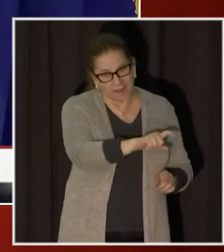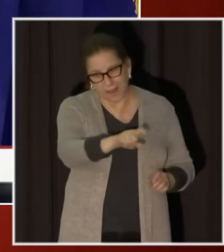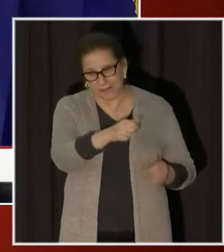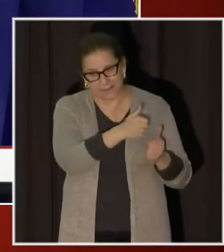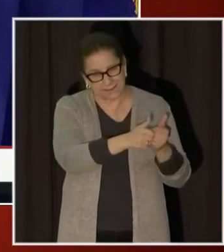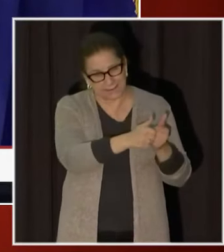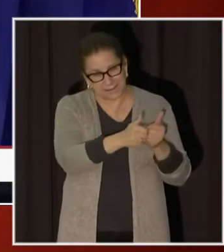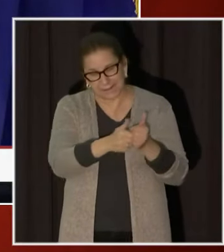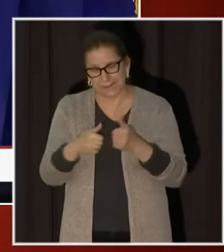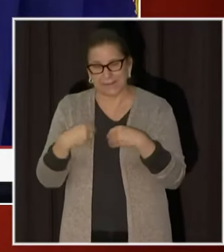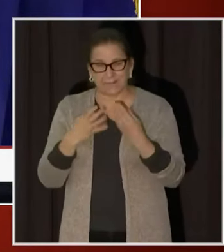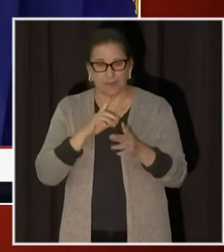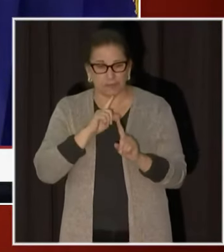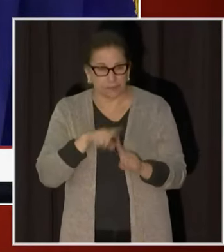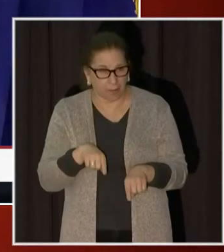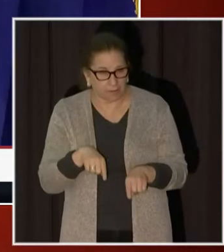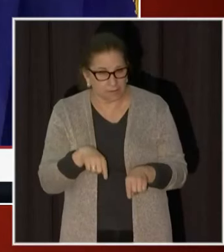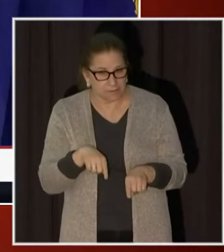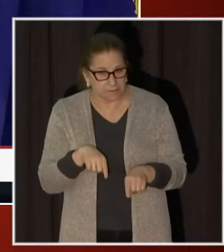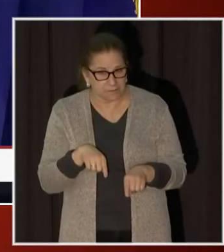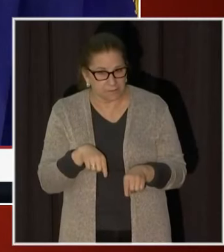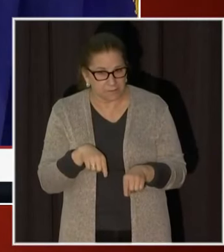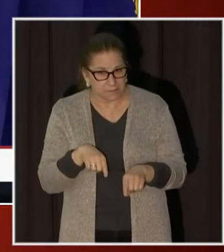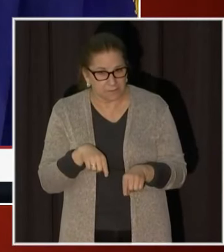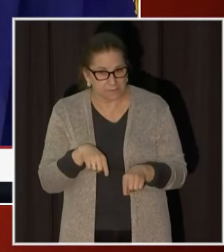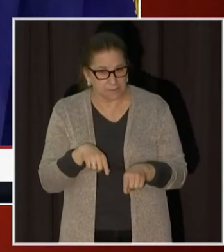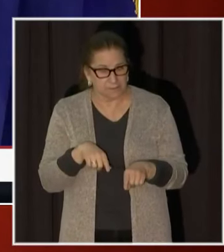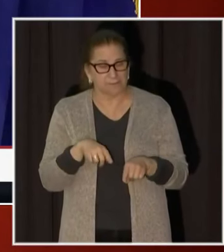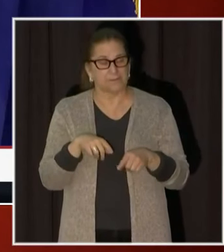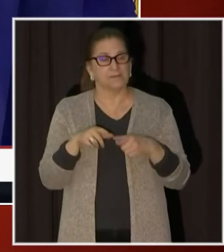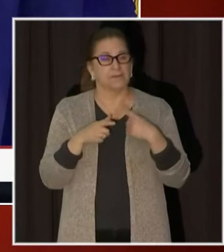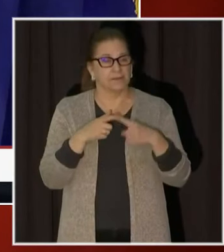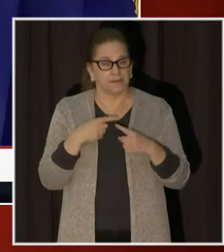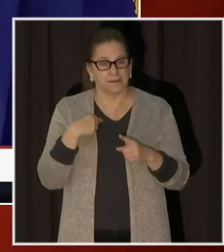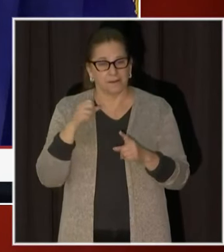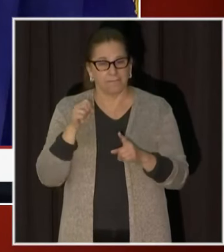Members can still file legislation, and legislation is being filed.